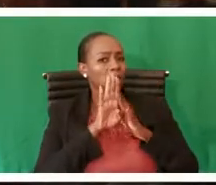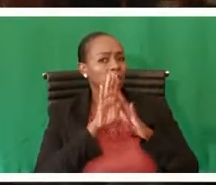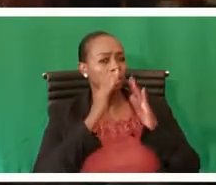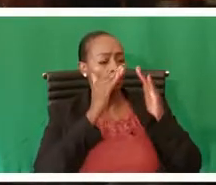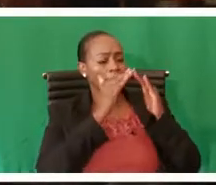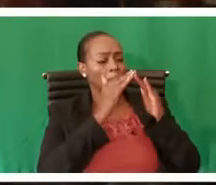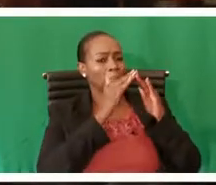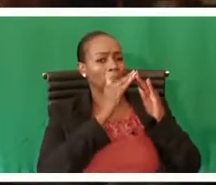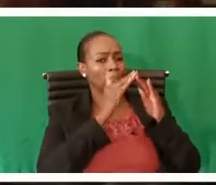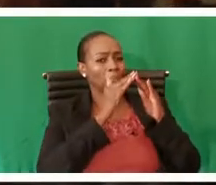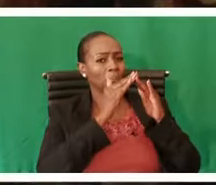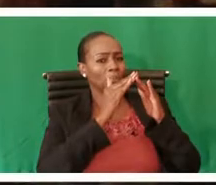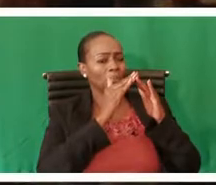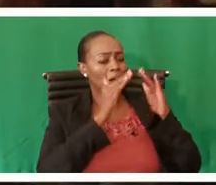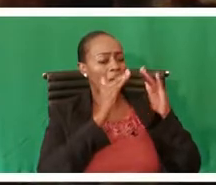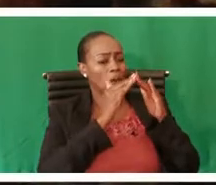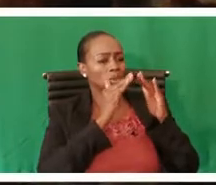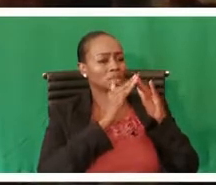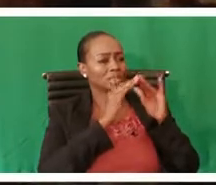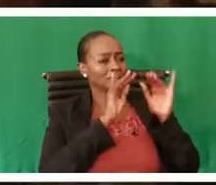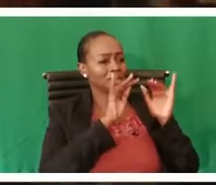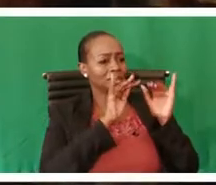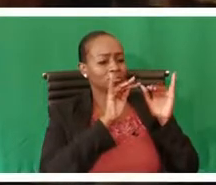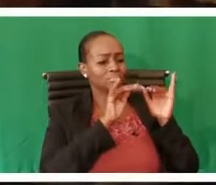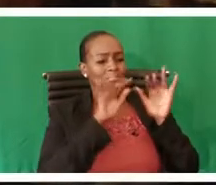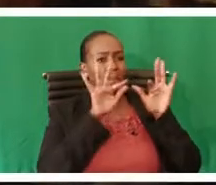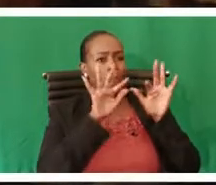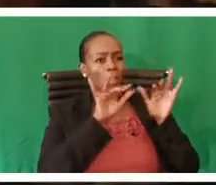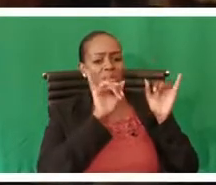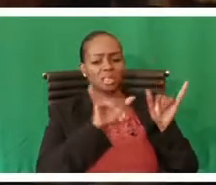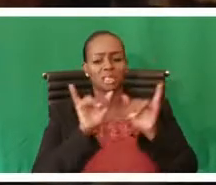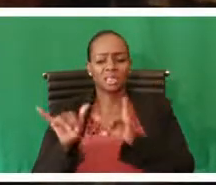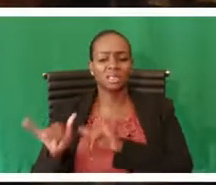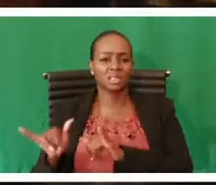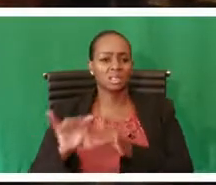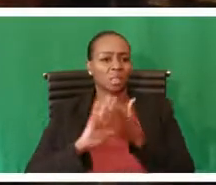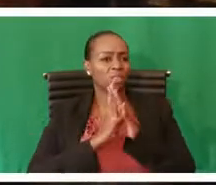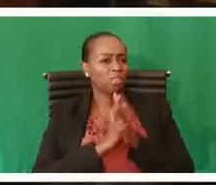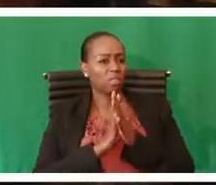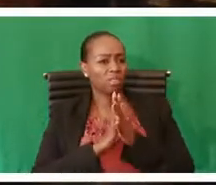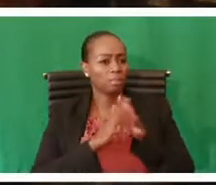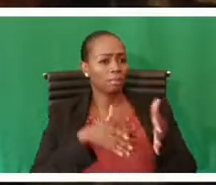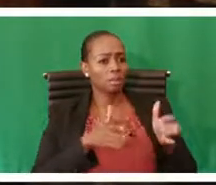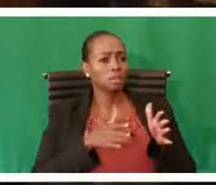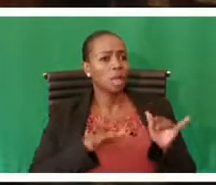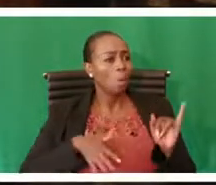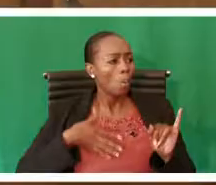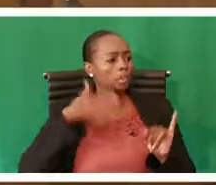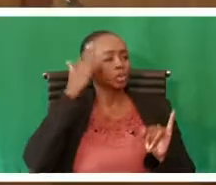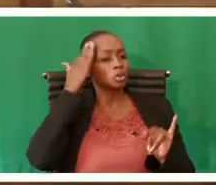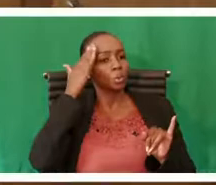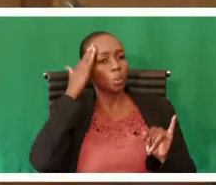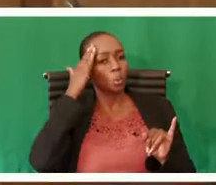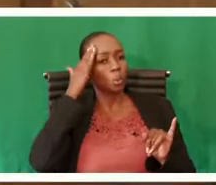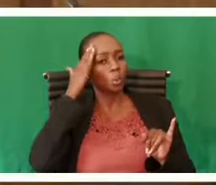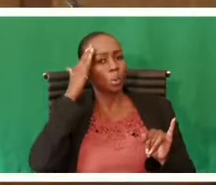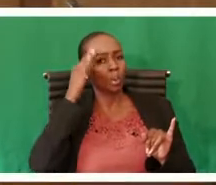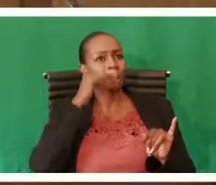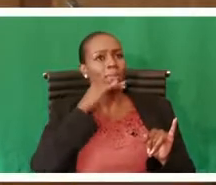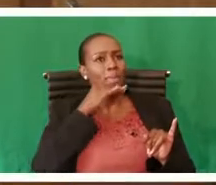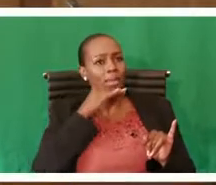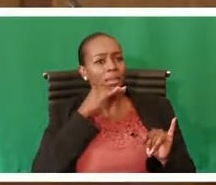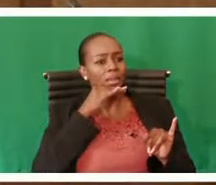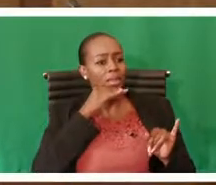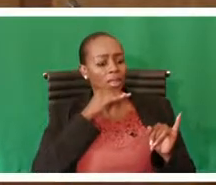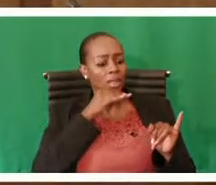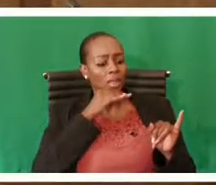in the province in her speech. I just want to know, how is he going to decrease the number, because the